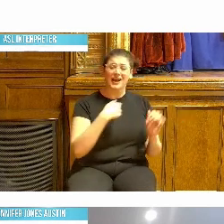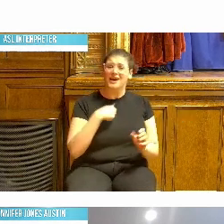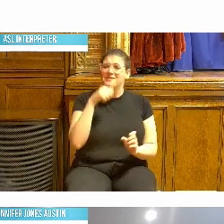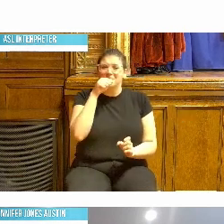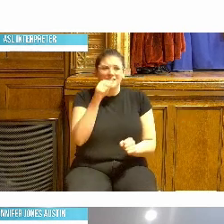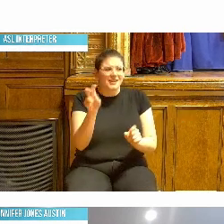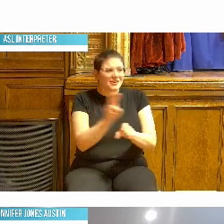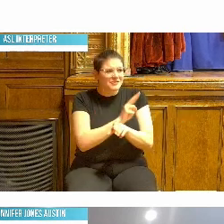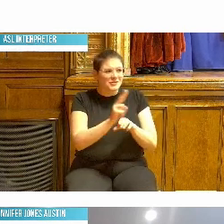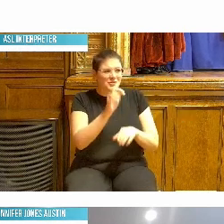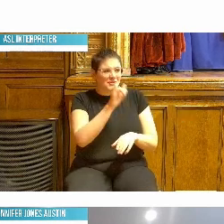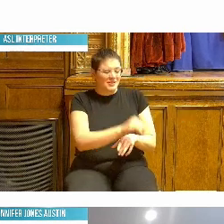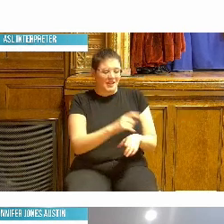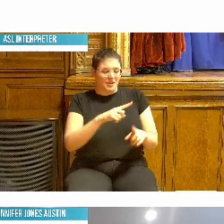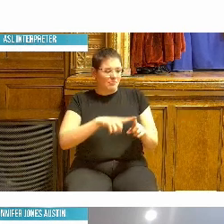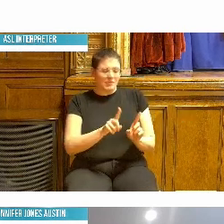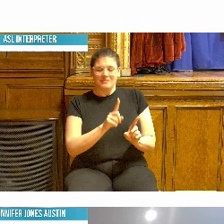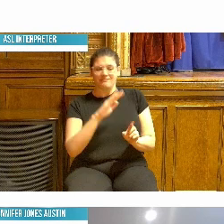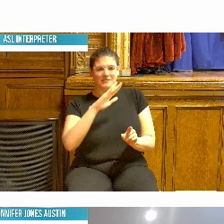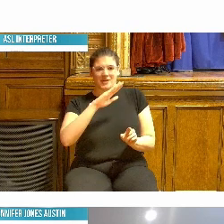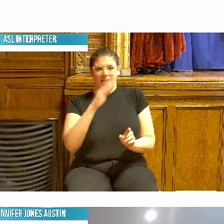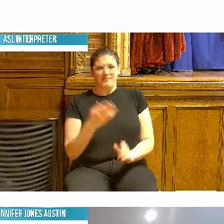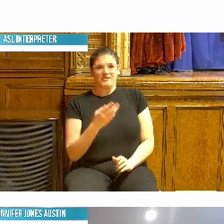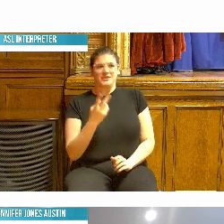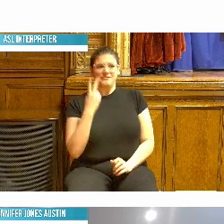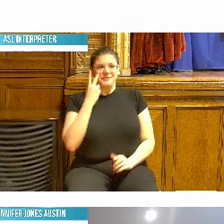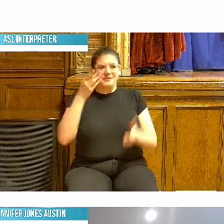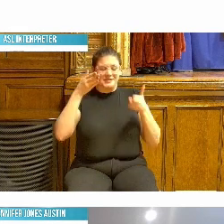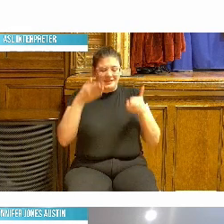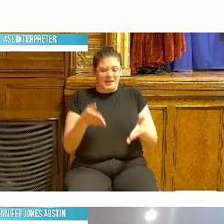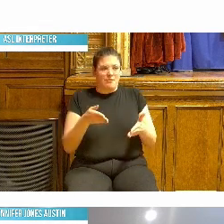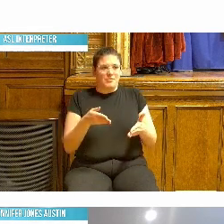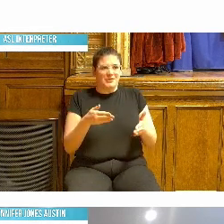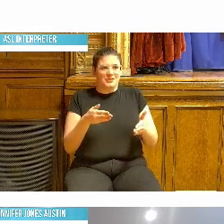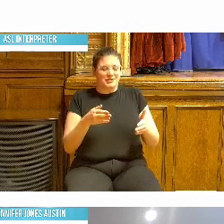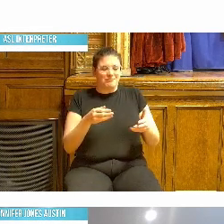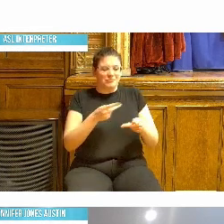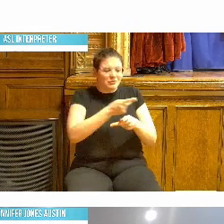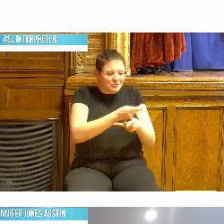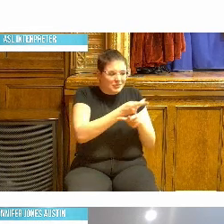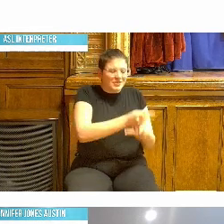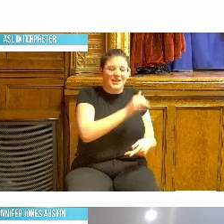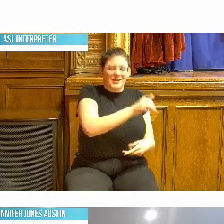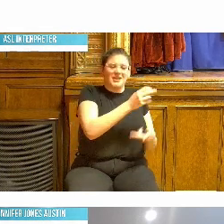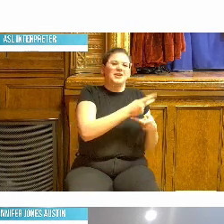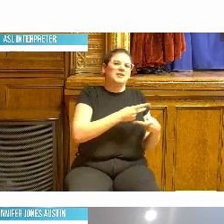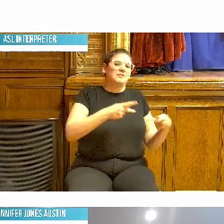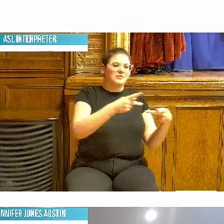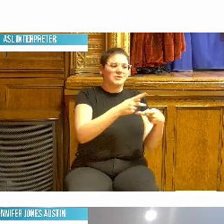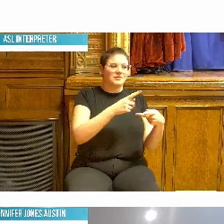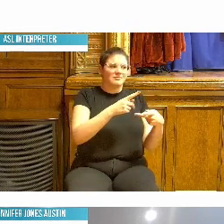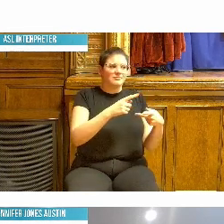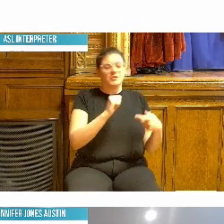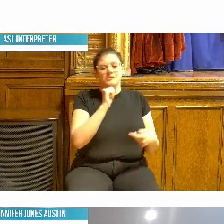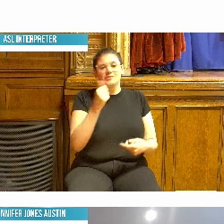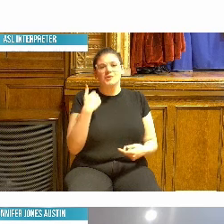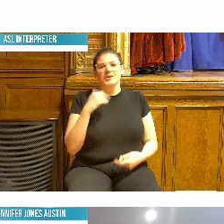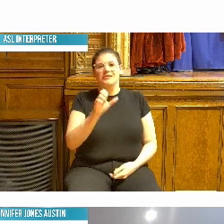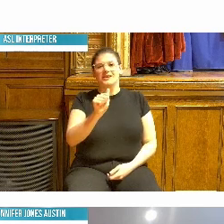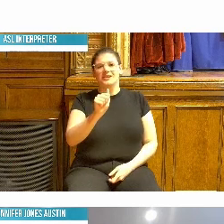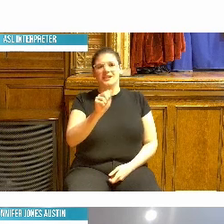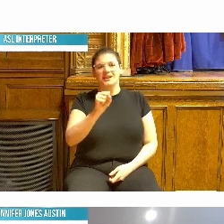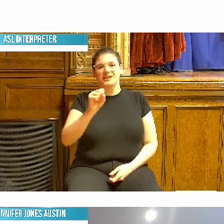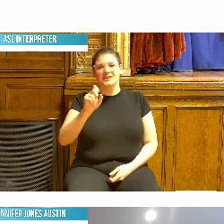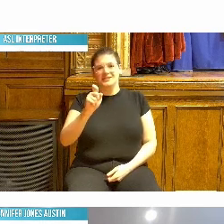think I've ever seen anybody cutting that. But those are the lack of assets, right, that we have in our community,